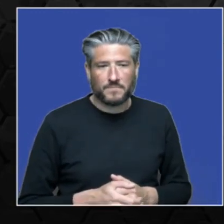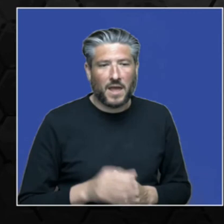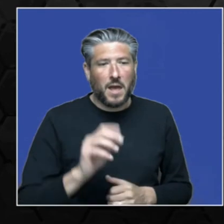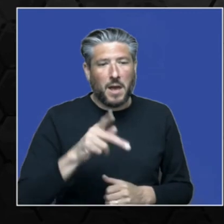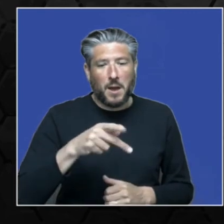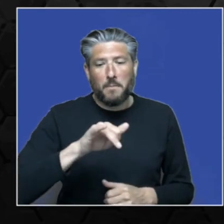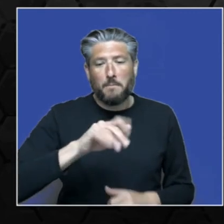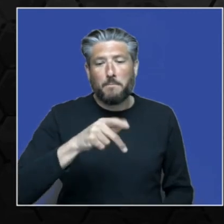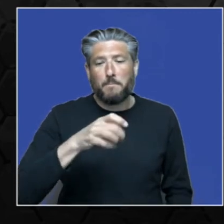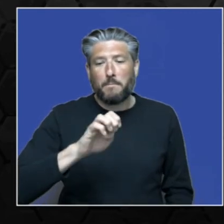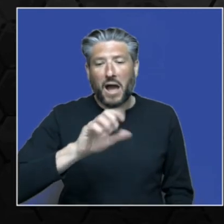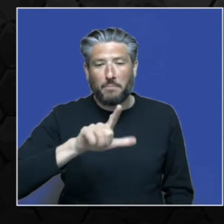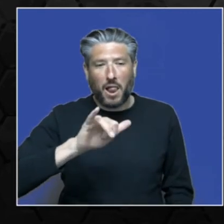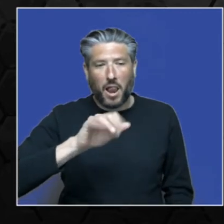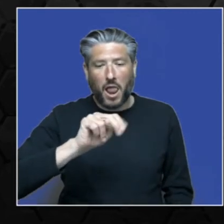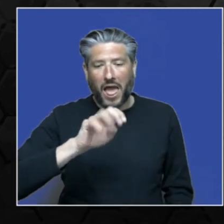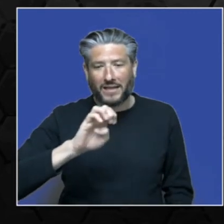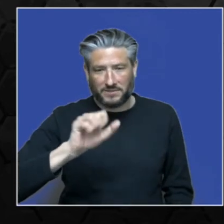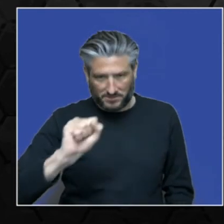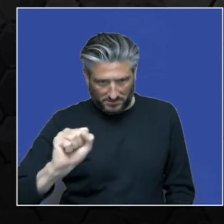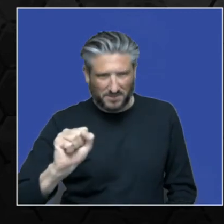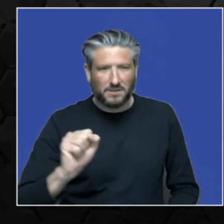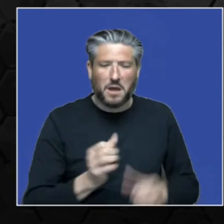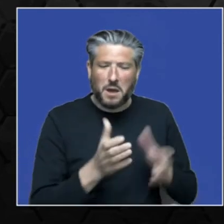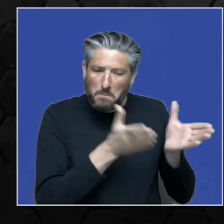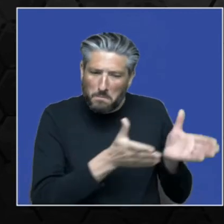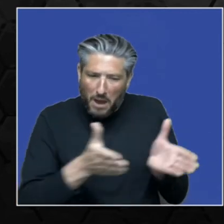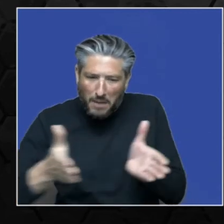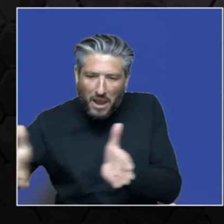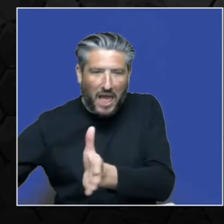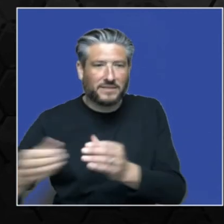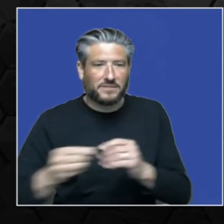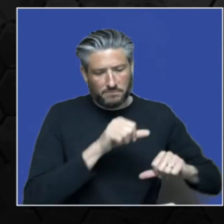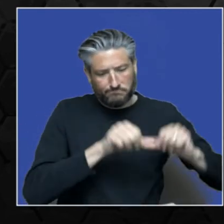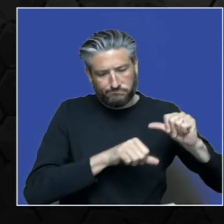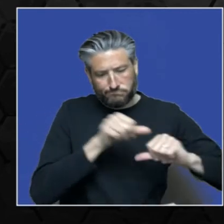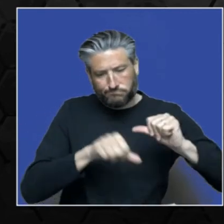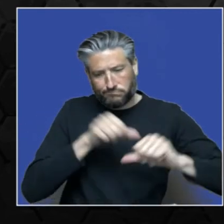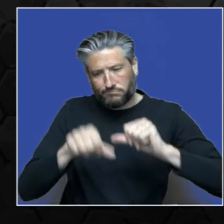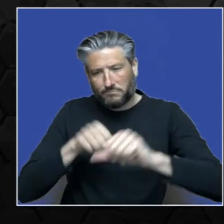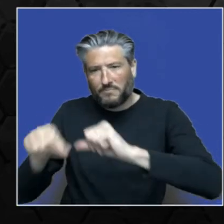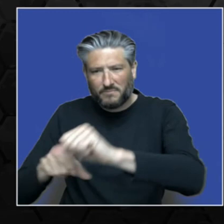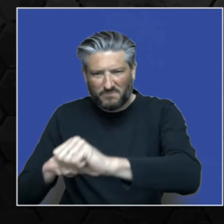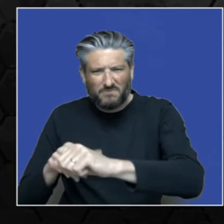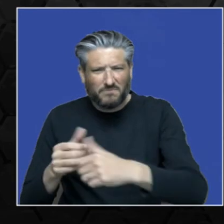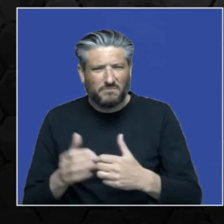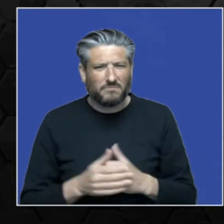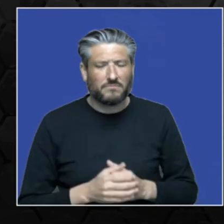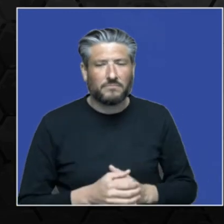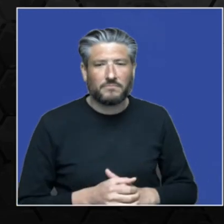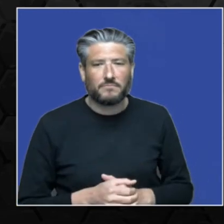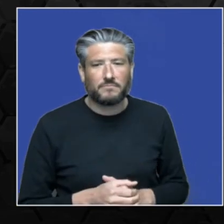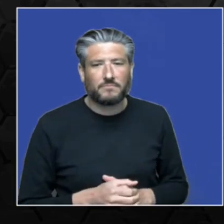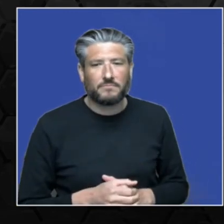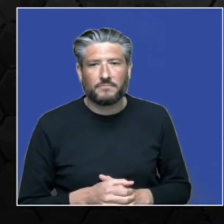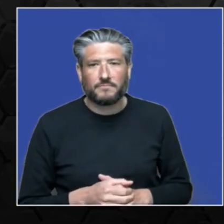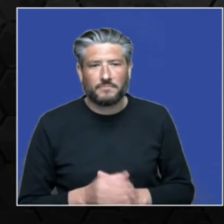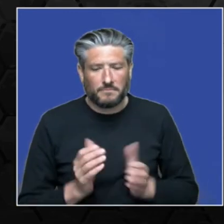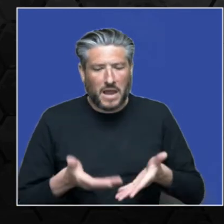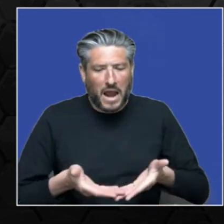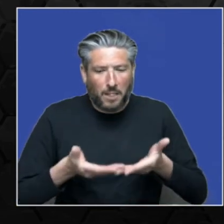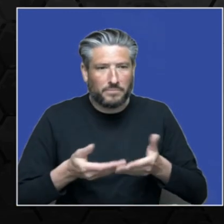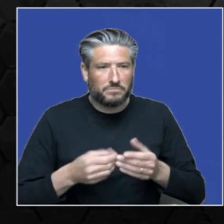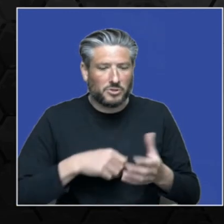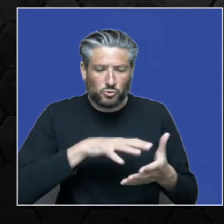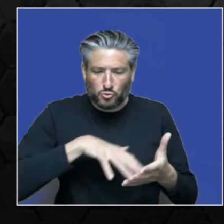IT operation professional can define a pipeline for model training, deployment, and management